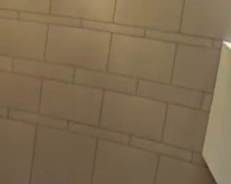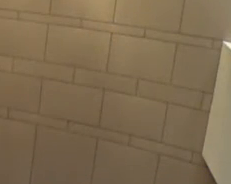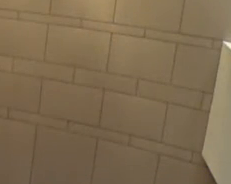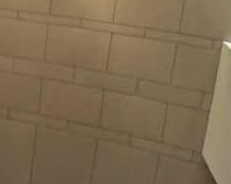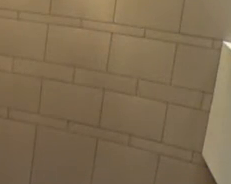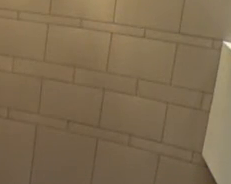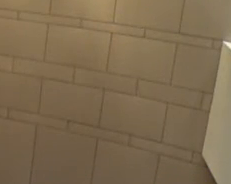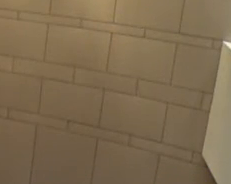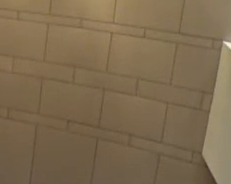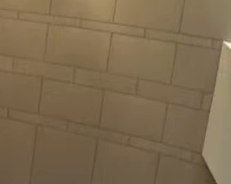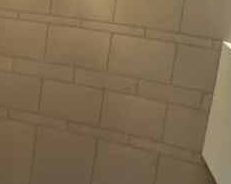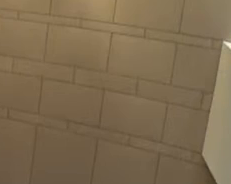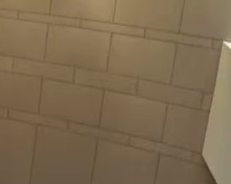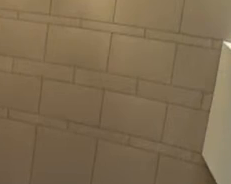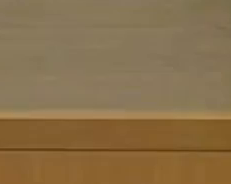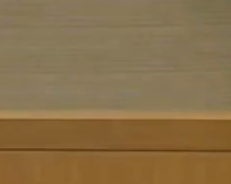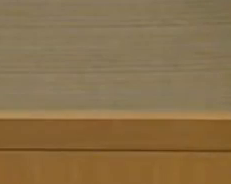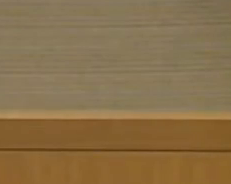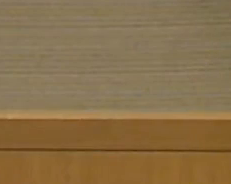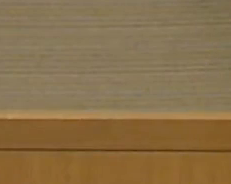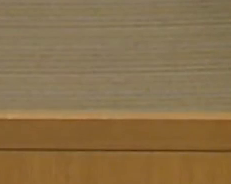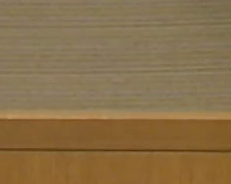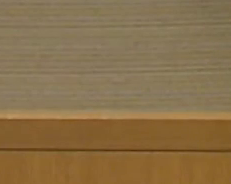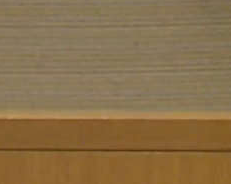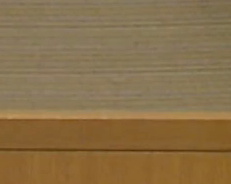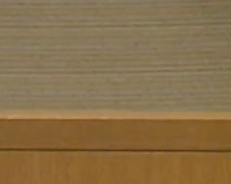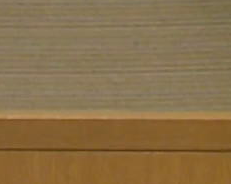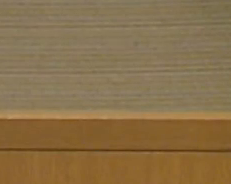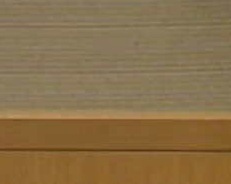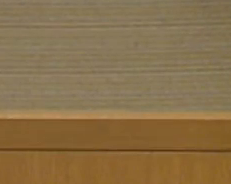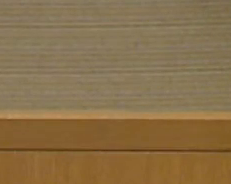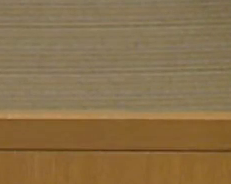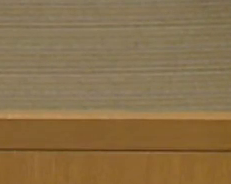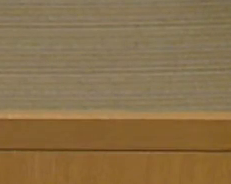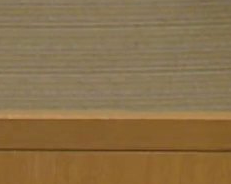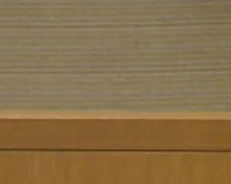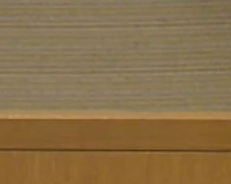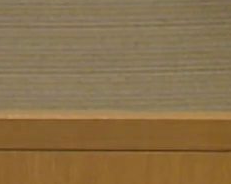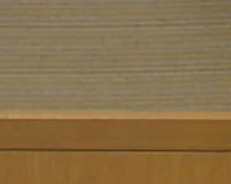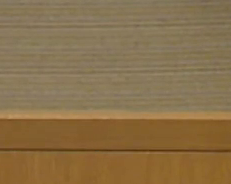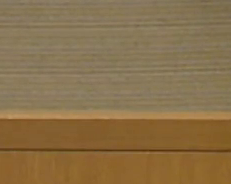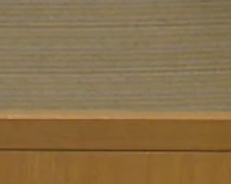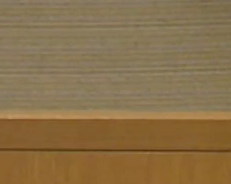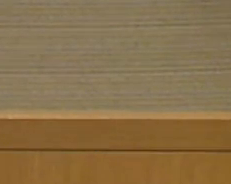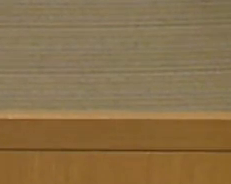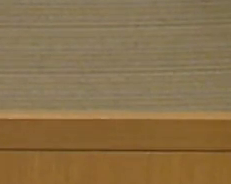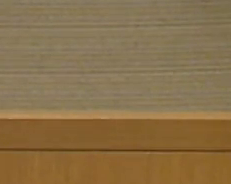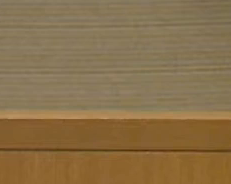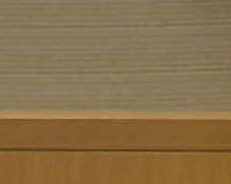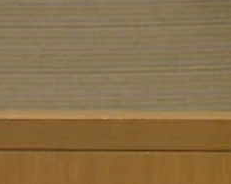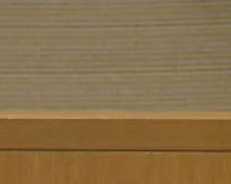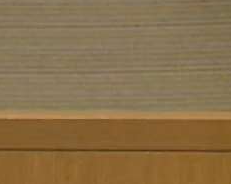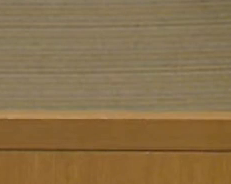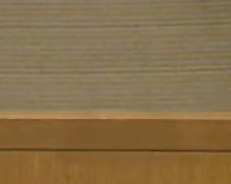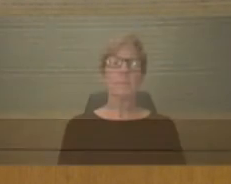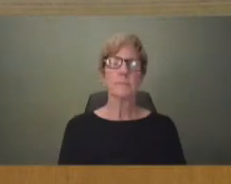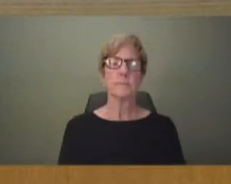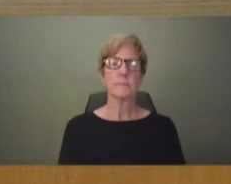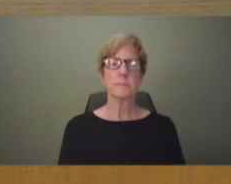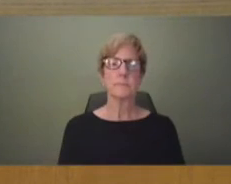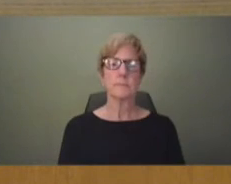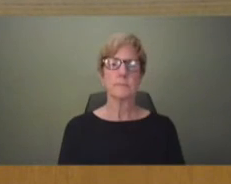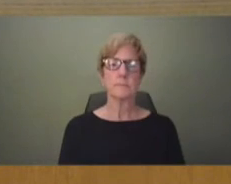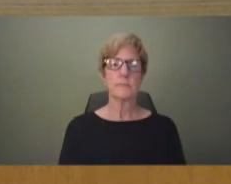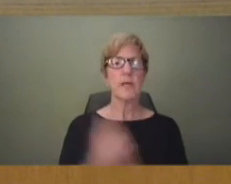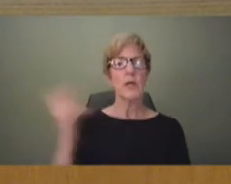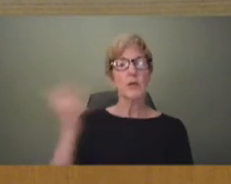assisting the petitioner development with this request with me tonight representing the petitioner is Will Maguire and Brian metler they're available